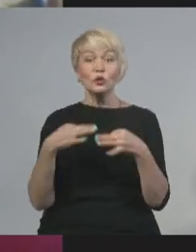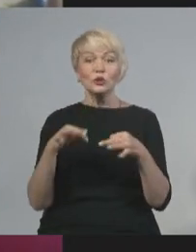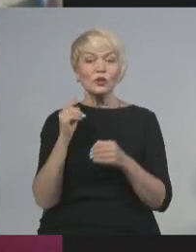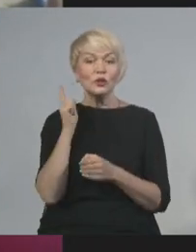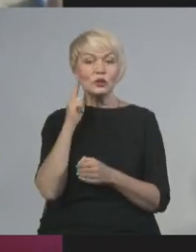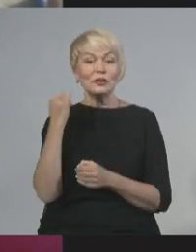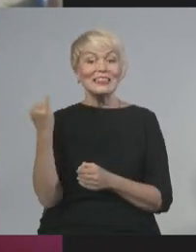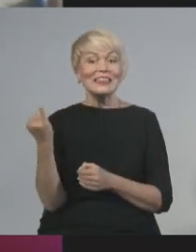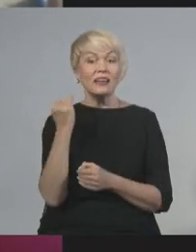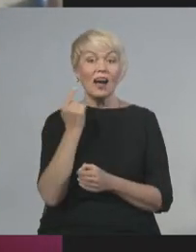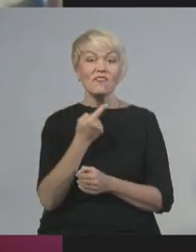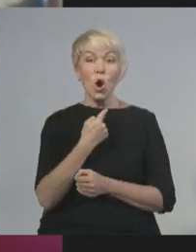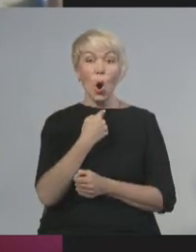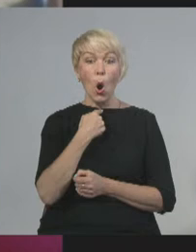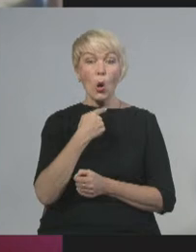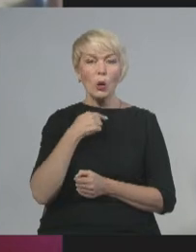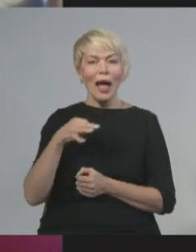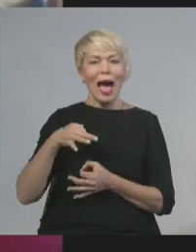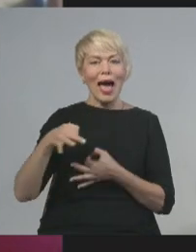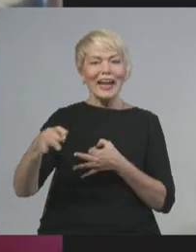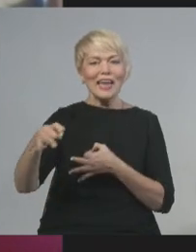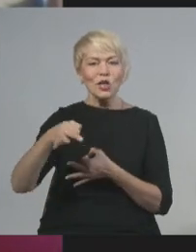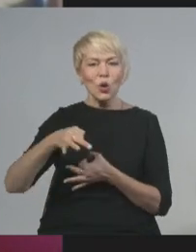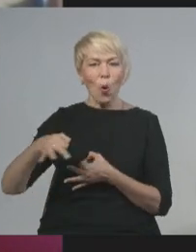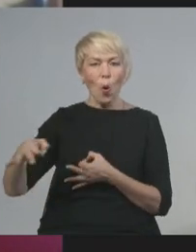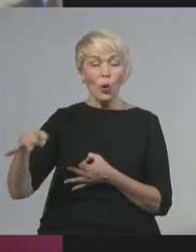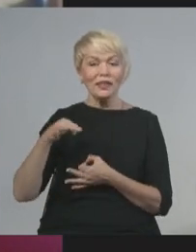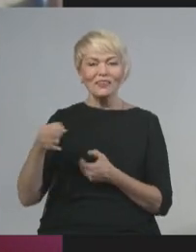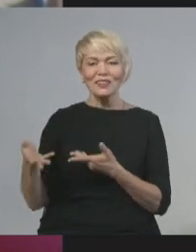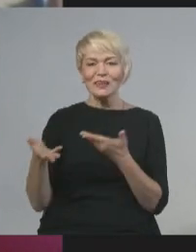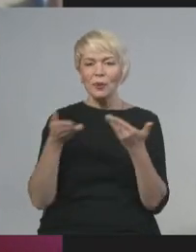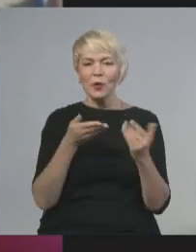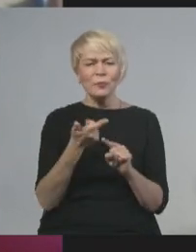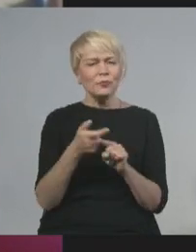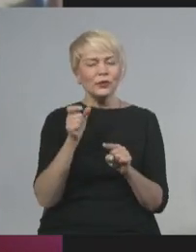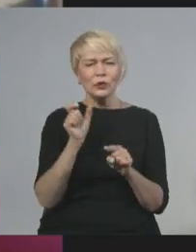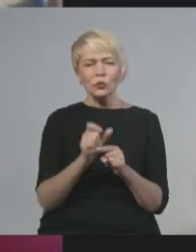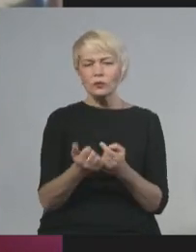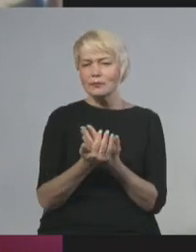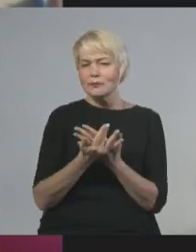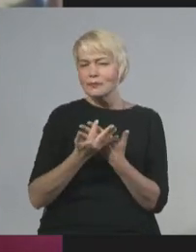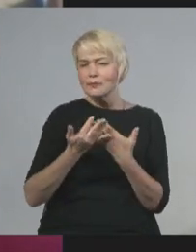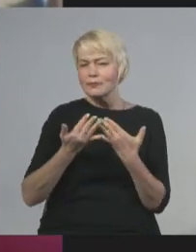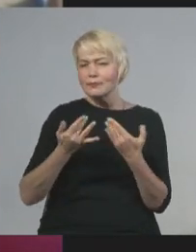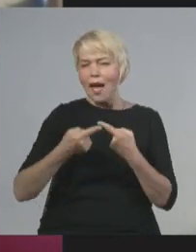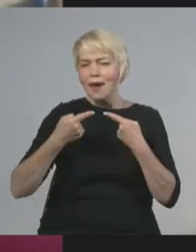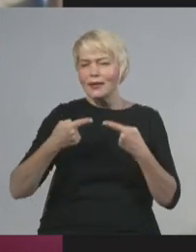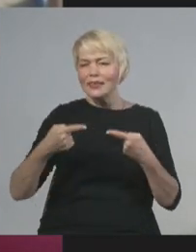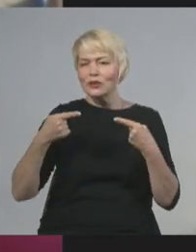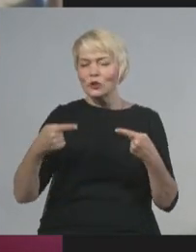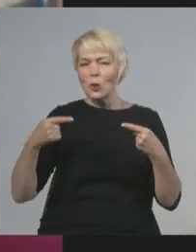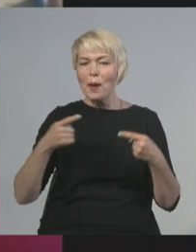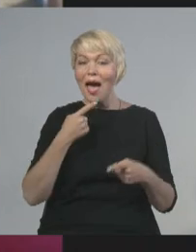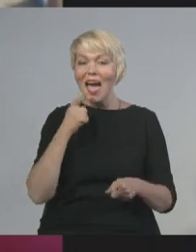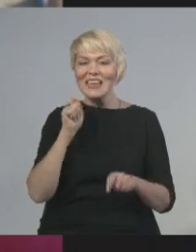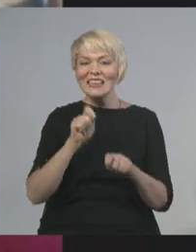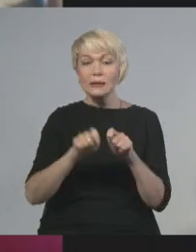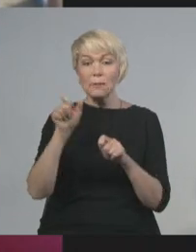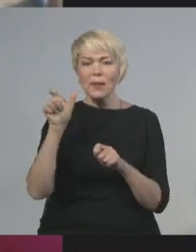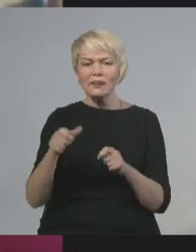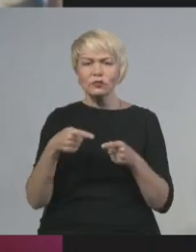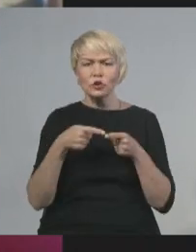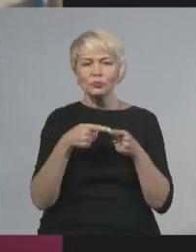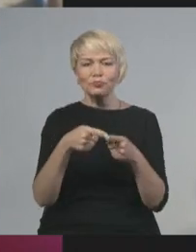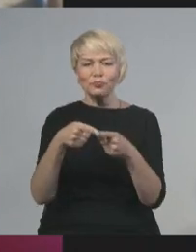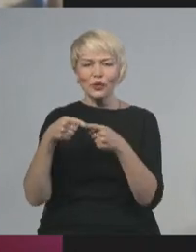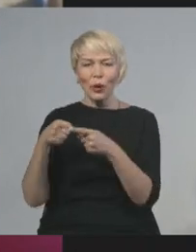interesting people having diverse and interesting people um on air um so so in my view in terms